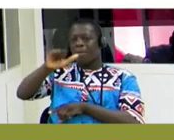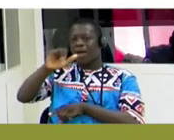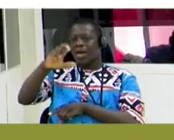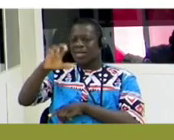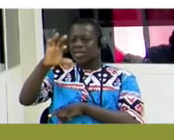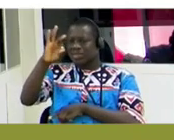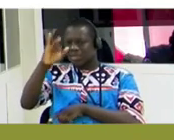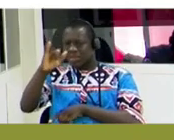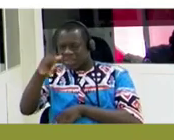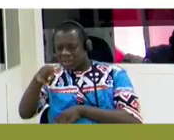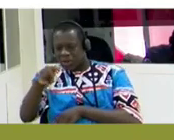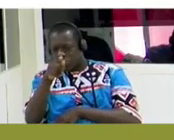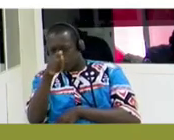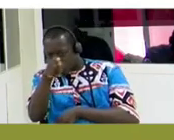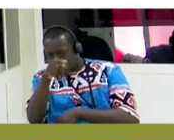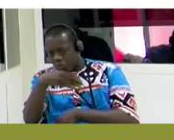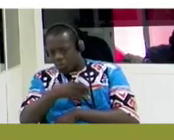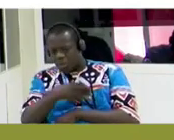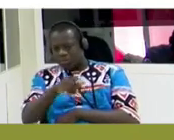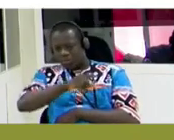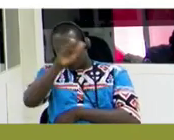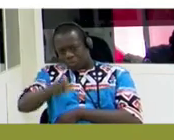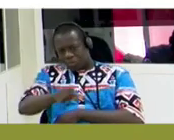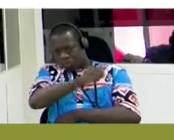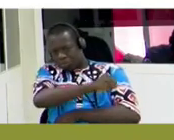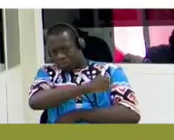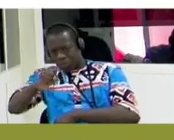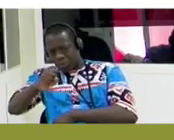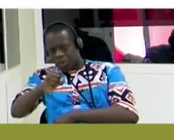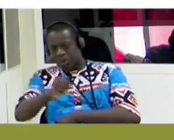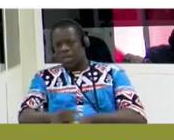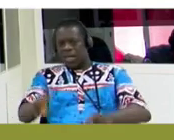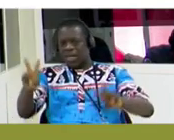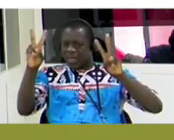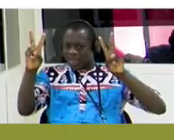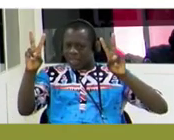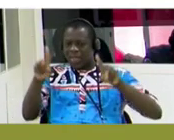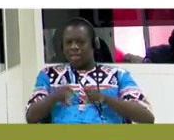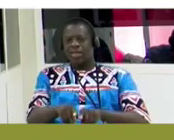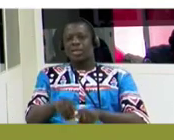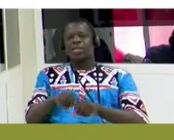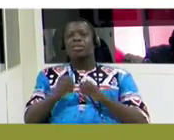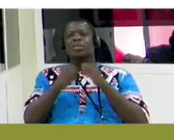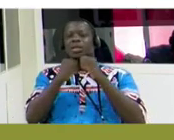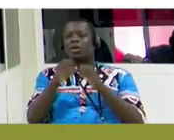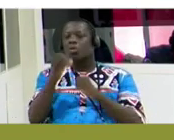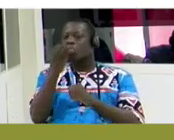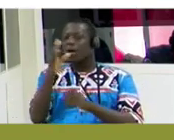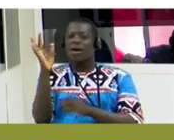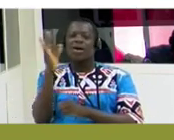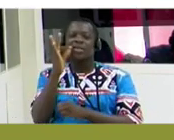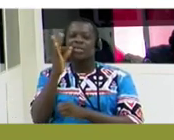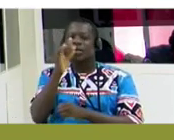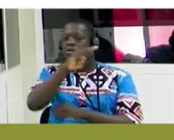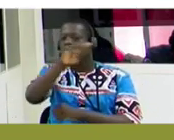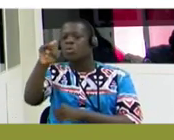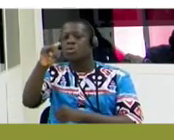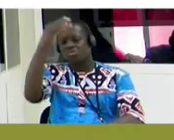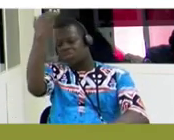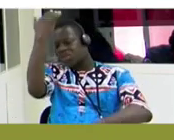Sana, you are trying to overthrow the chairman. Sana will say, negative, never.